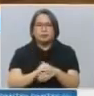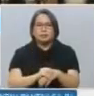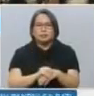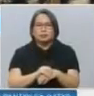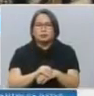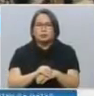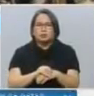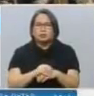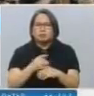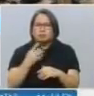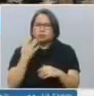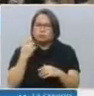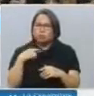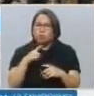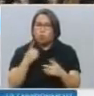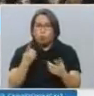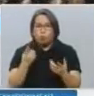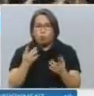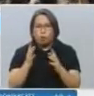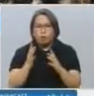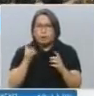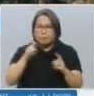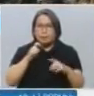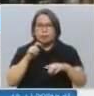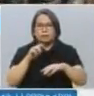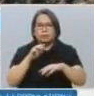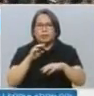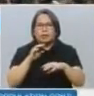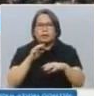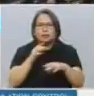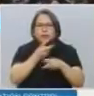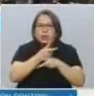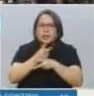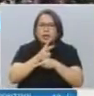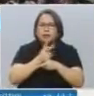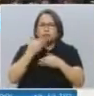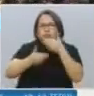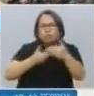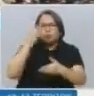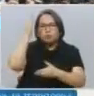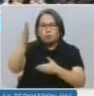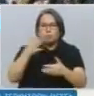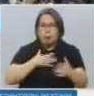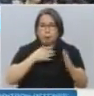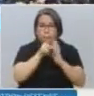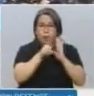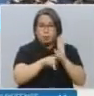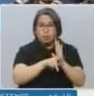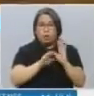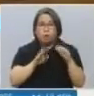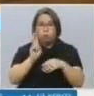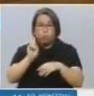wealth to be tough for the benefit of all generations. My policy in the utilization of